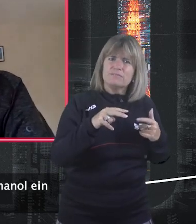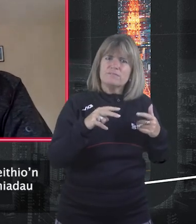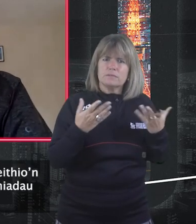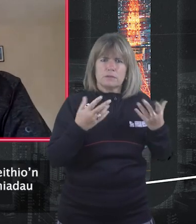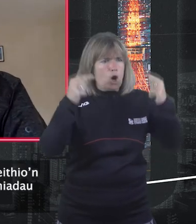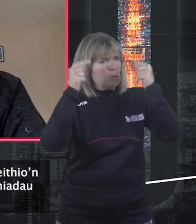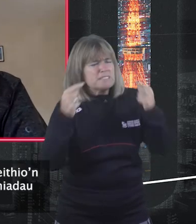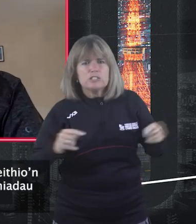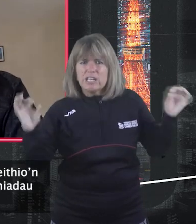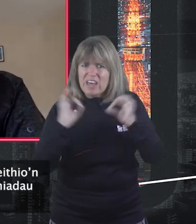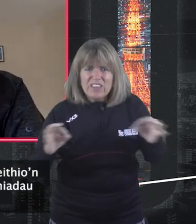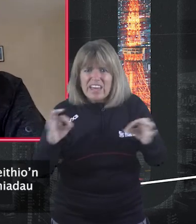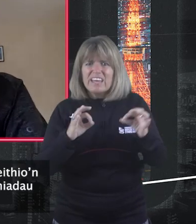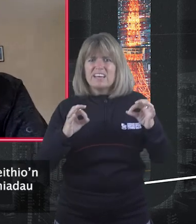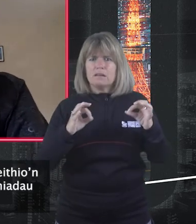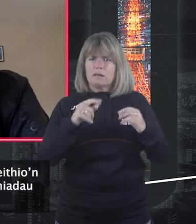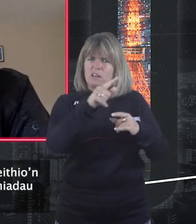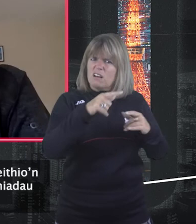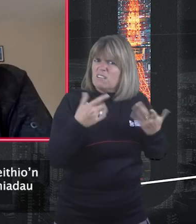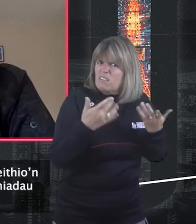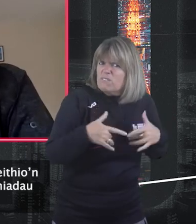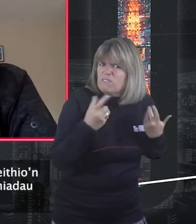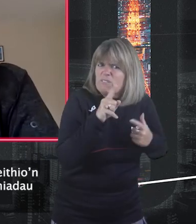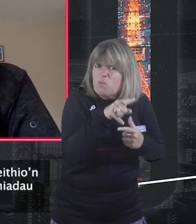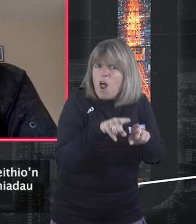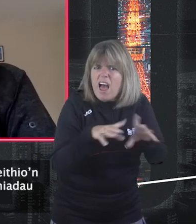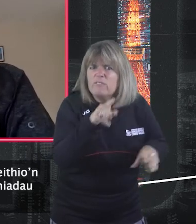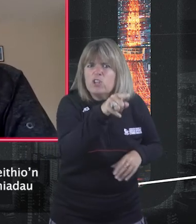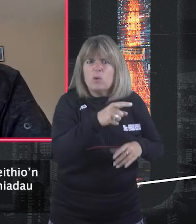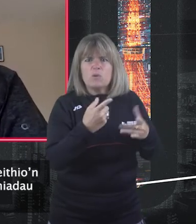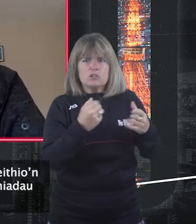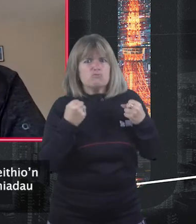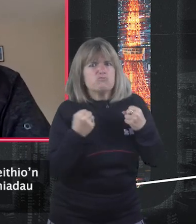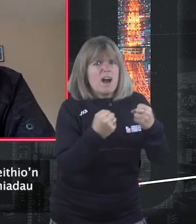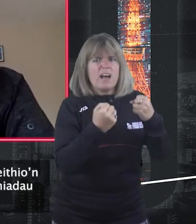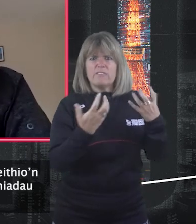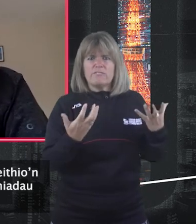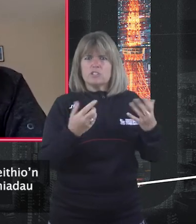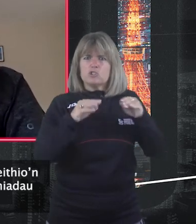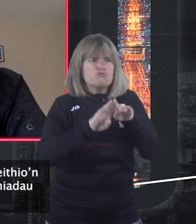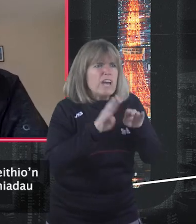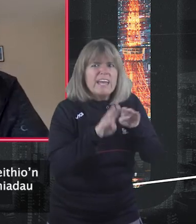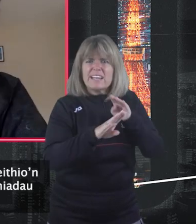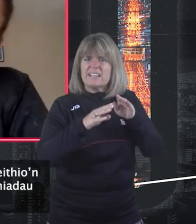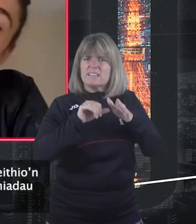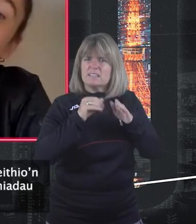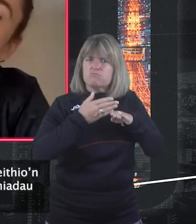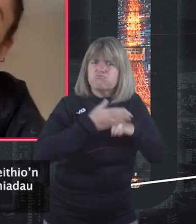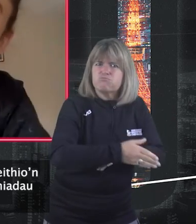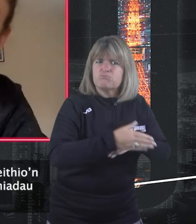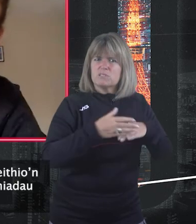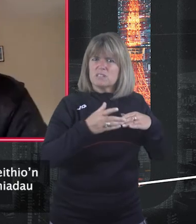So how have you found that? Because I know you're driven and I know you've been training really hard, but it has been very, very